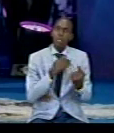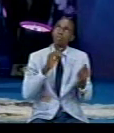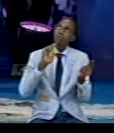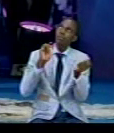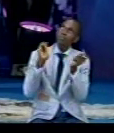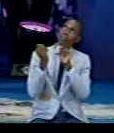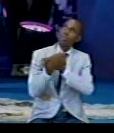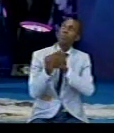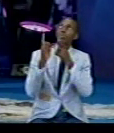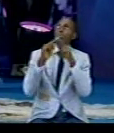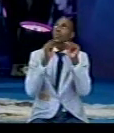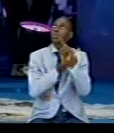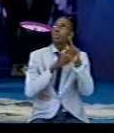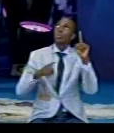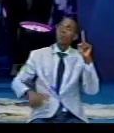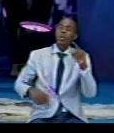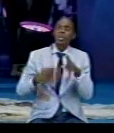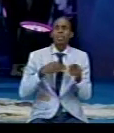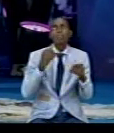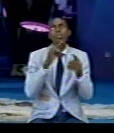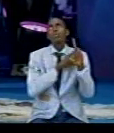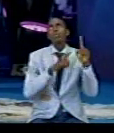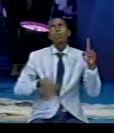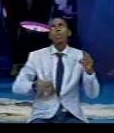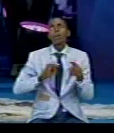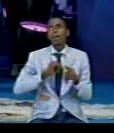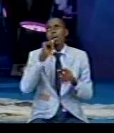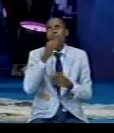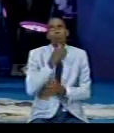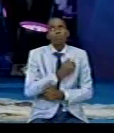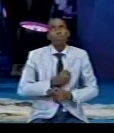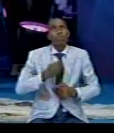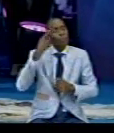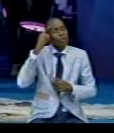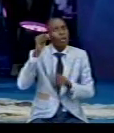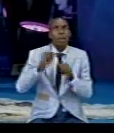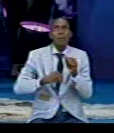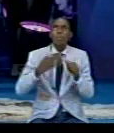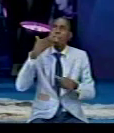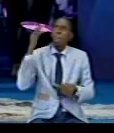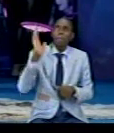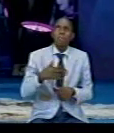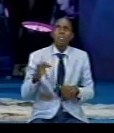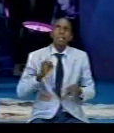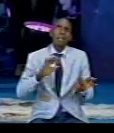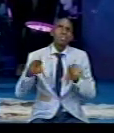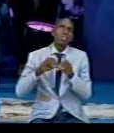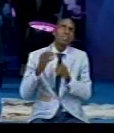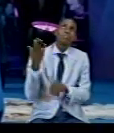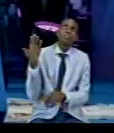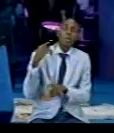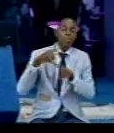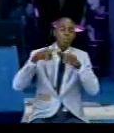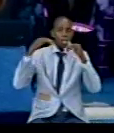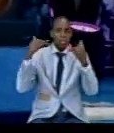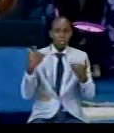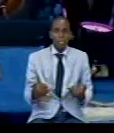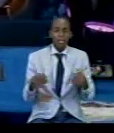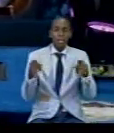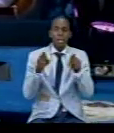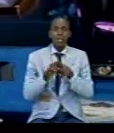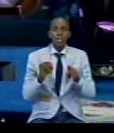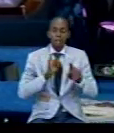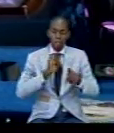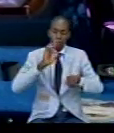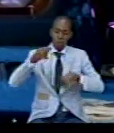say, Lord, I'm sorry for every bad thing I did in the past. But now, as I turn away from